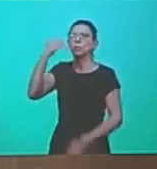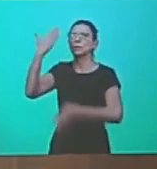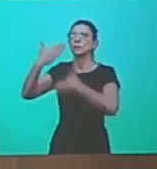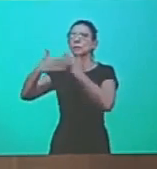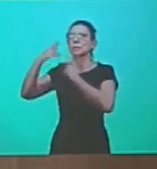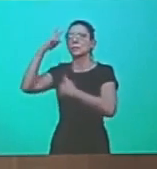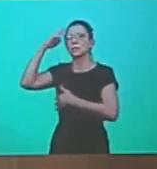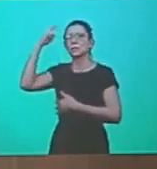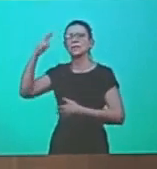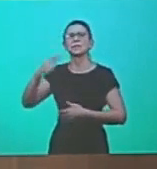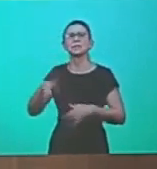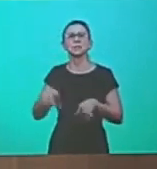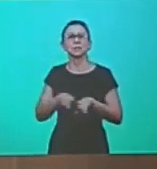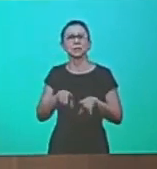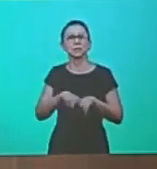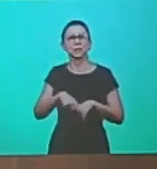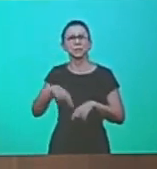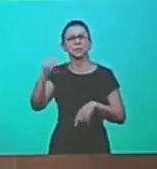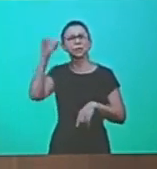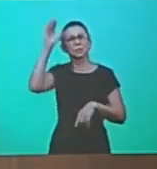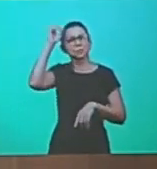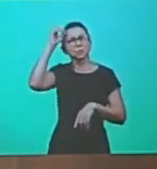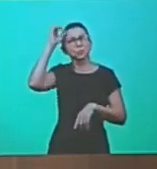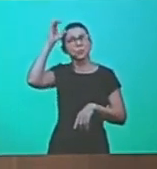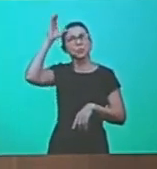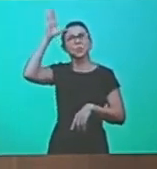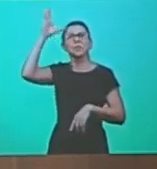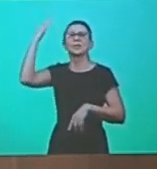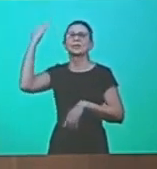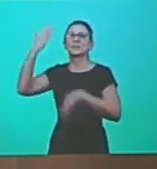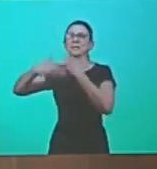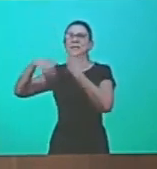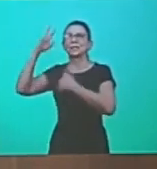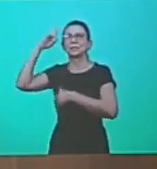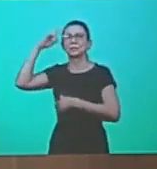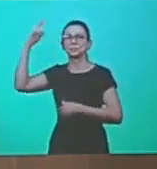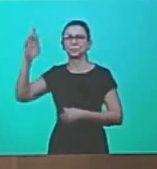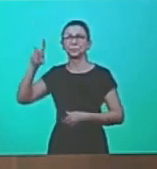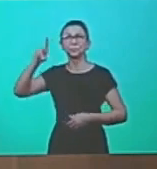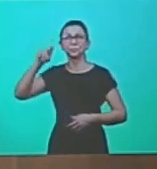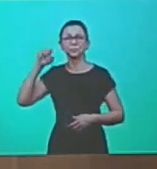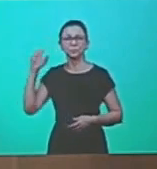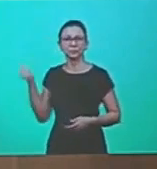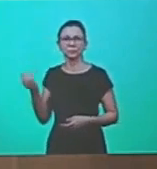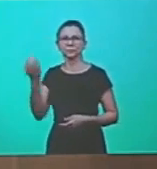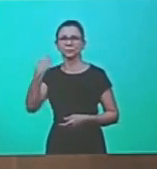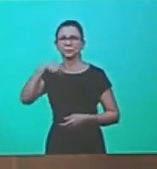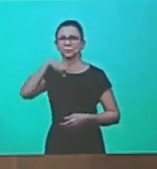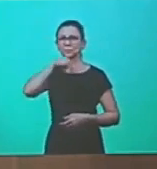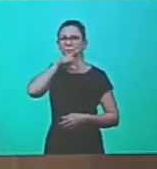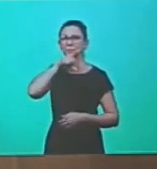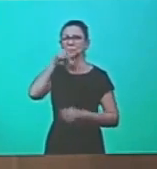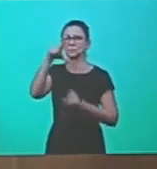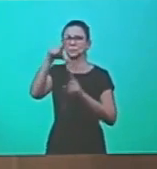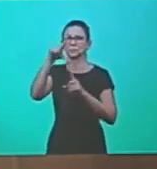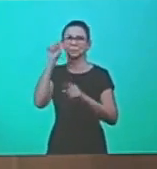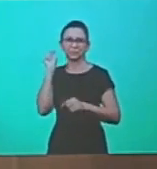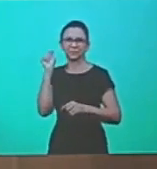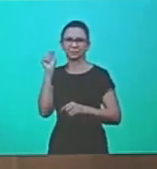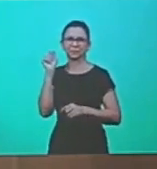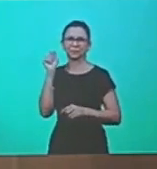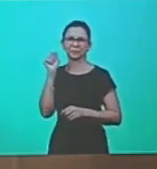the Lord wants to bless your family, wants to bless your home, he wants to bless your life. We are chosen